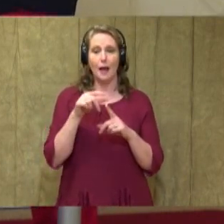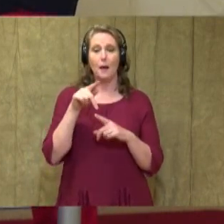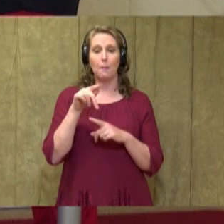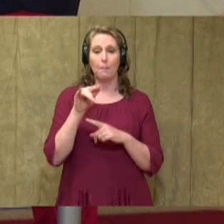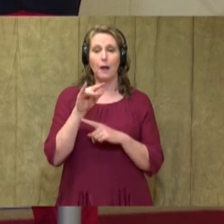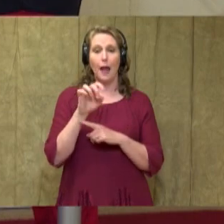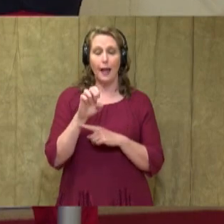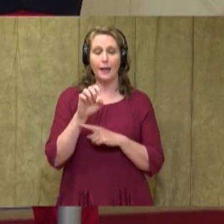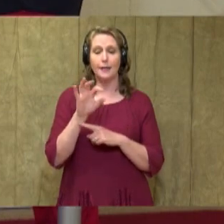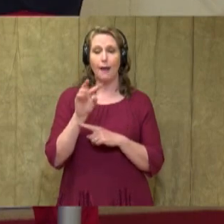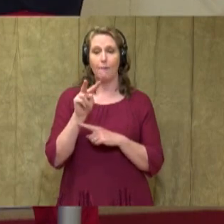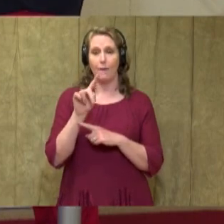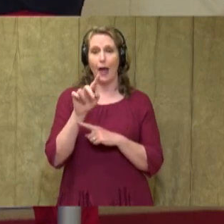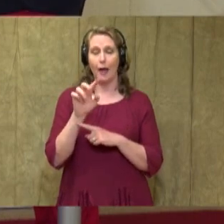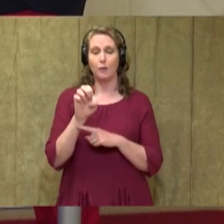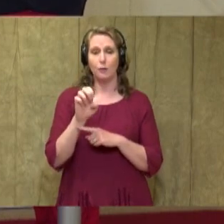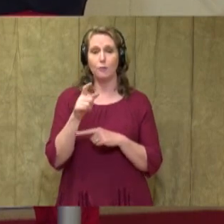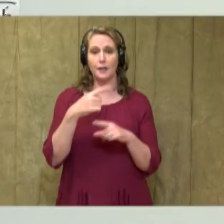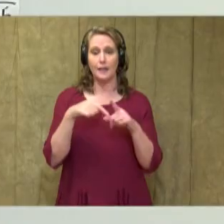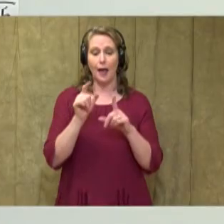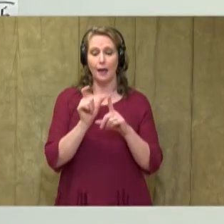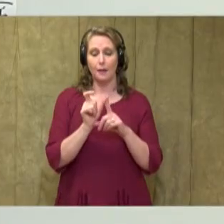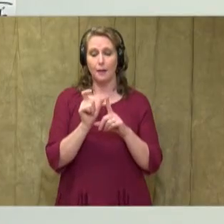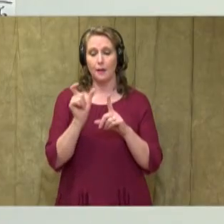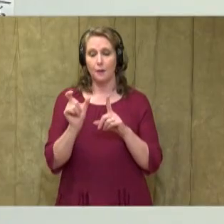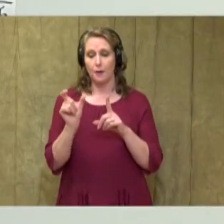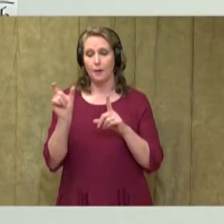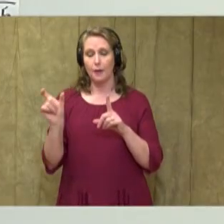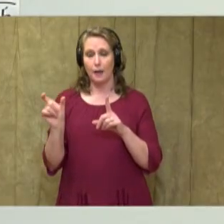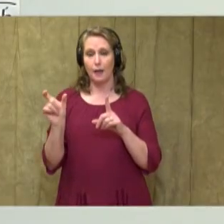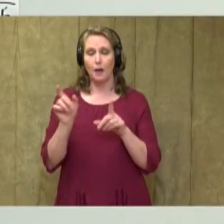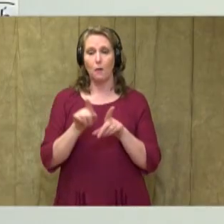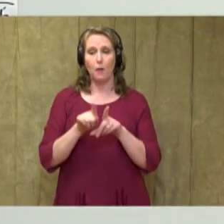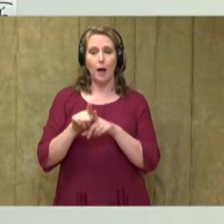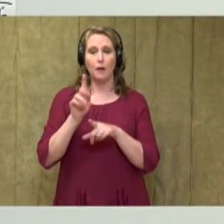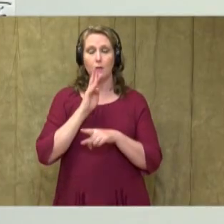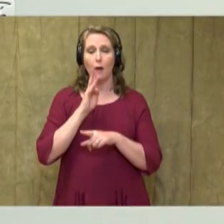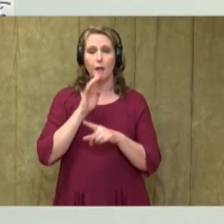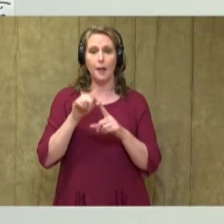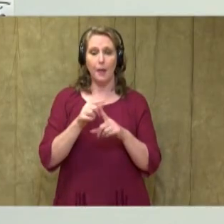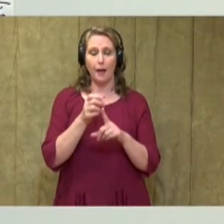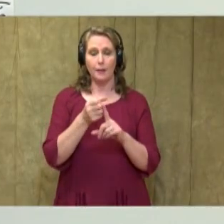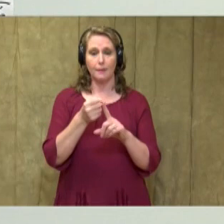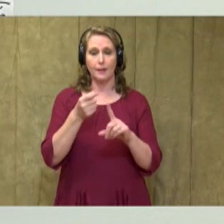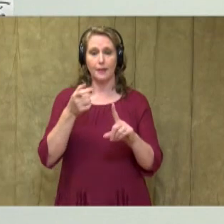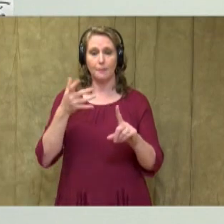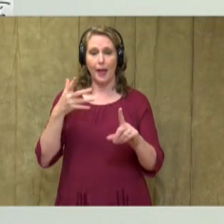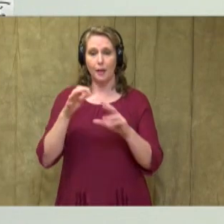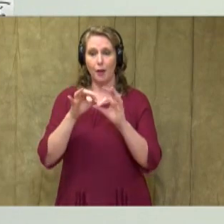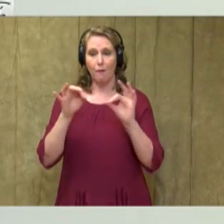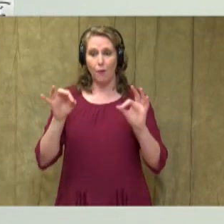one. We also talked about expanded form.